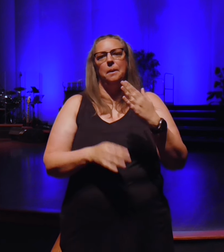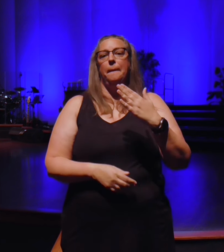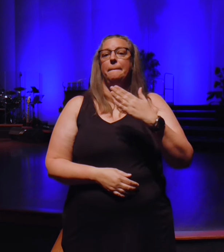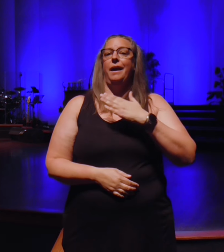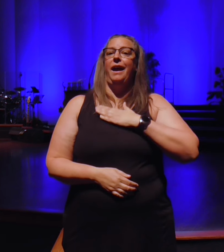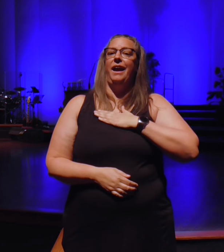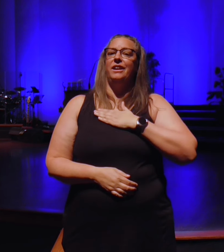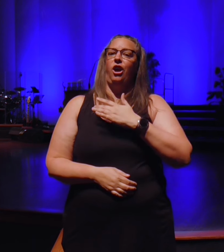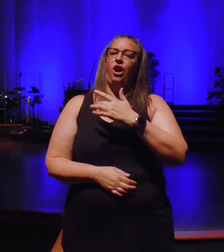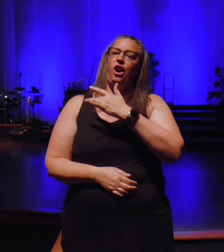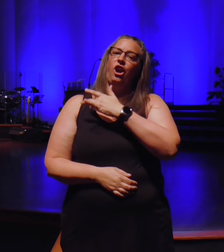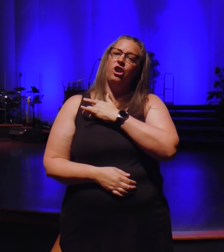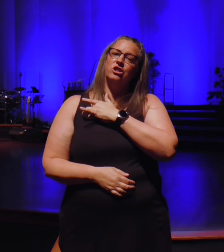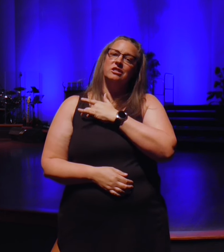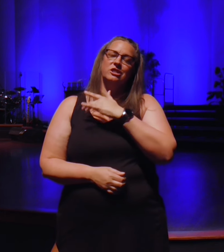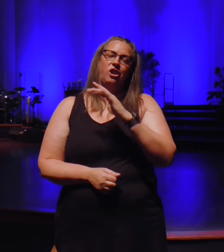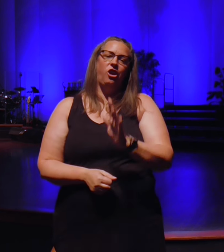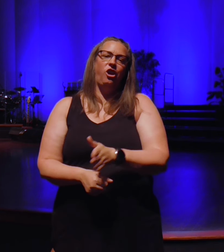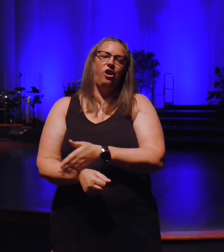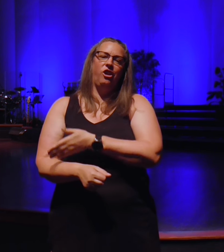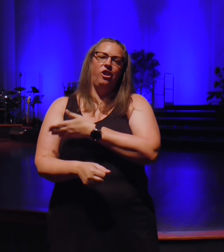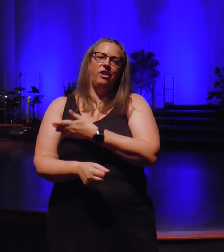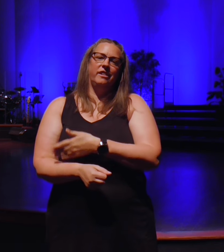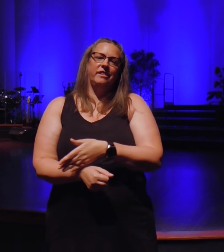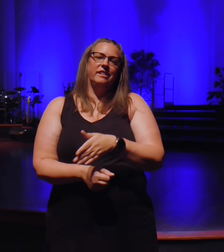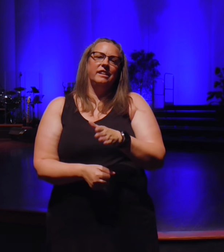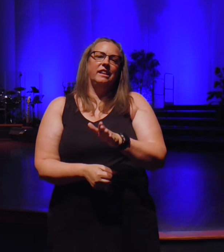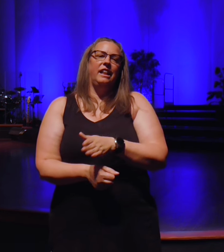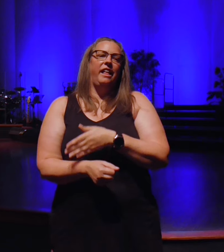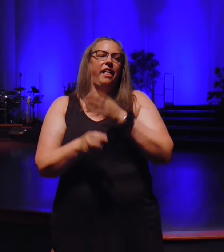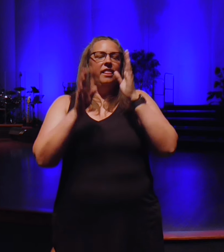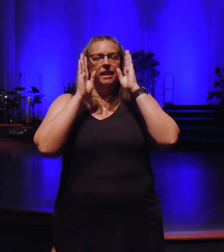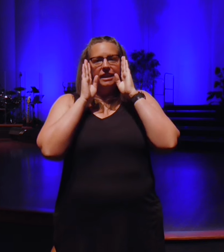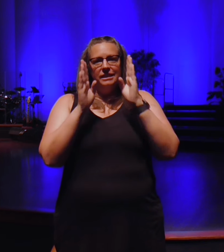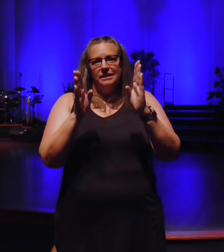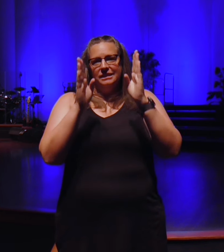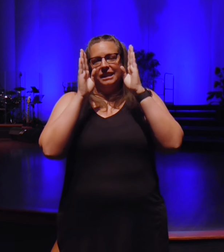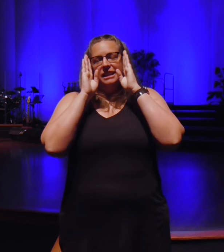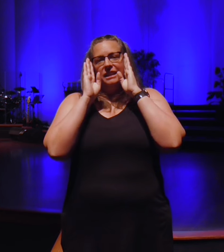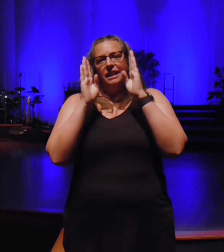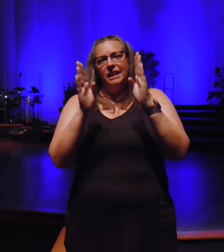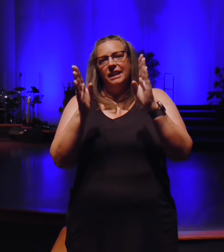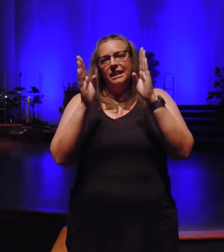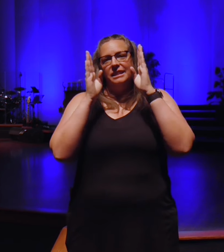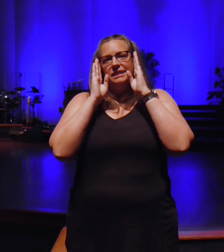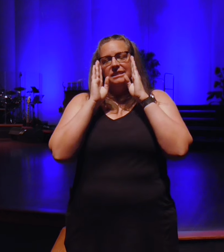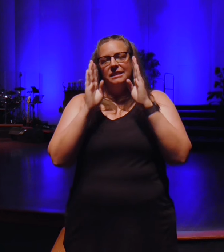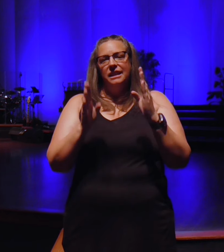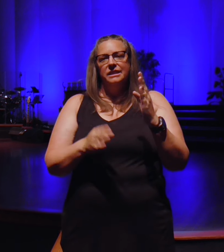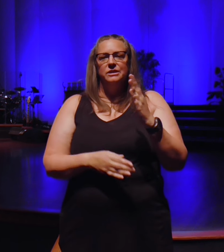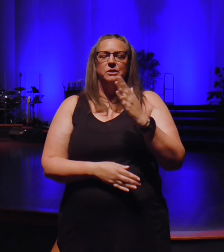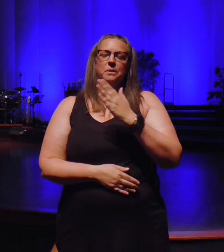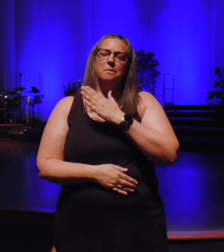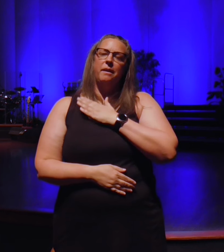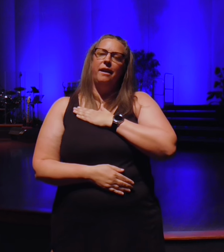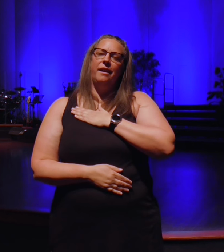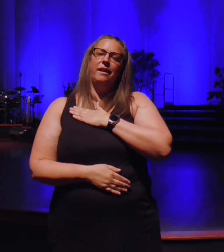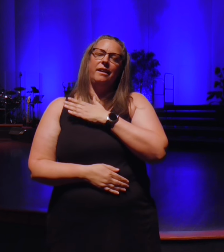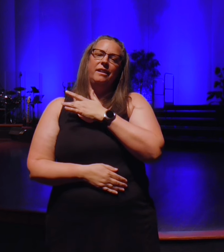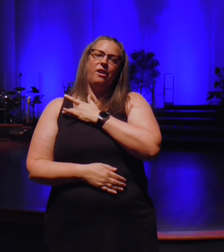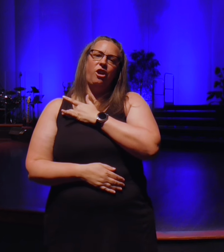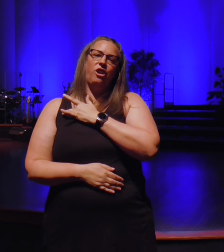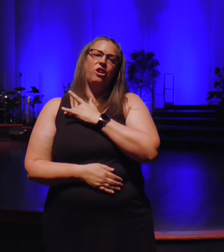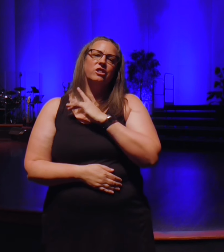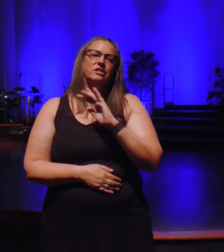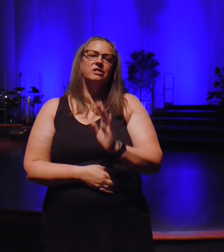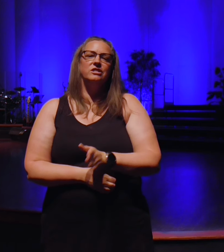to my heart song. Listen, listen, listen to